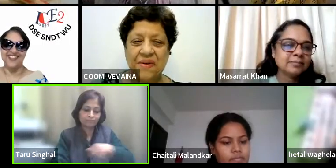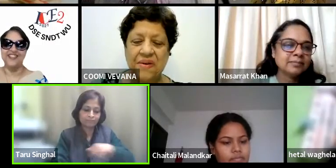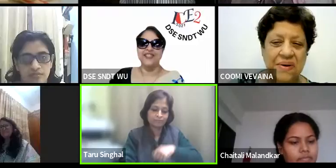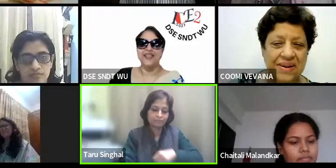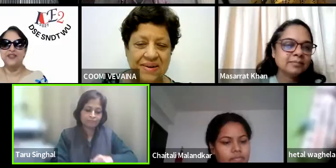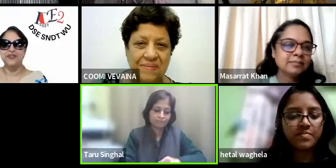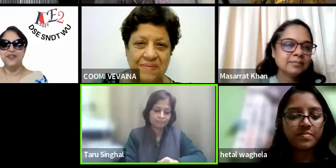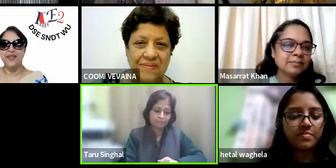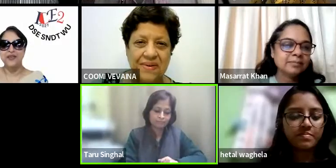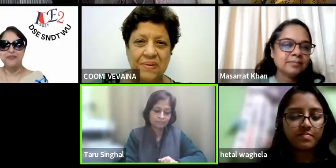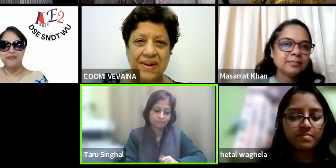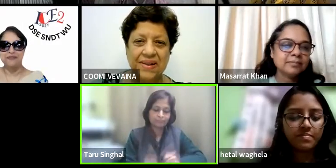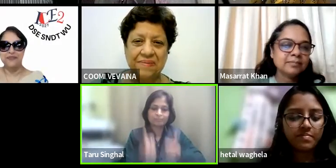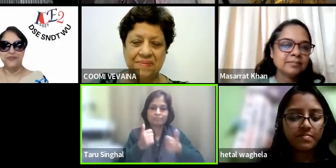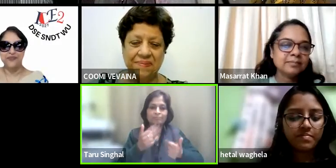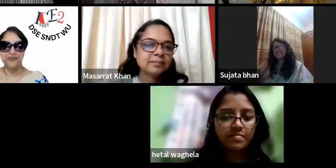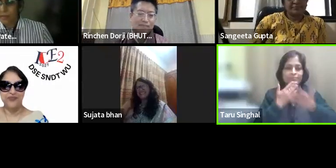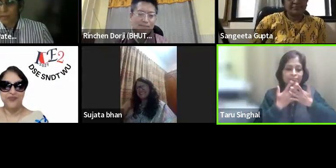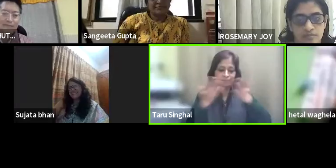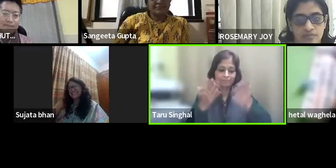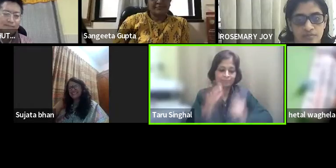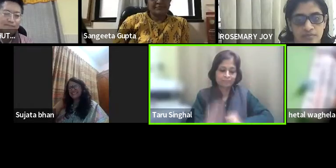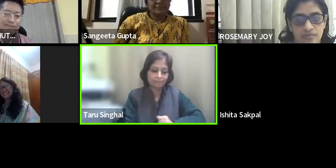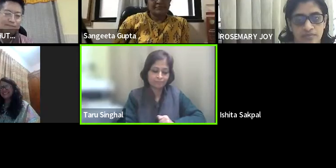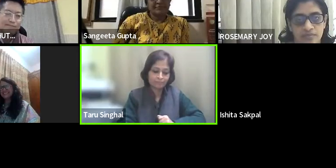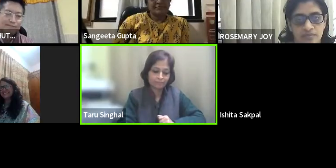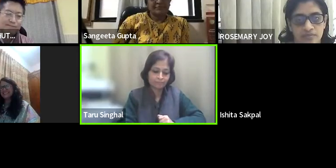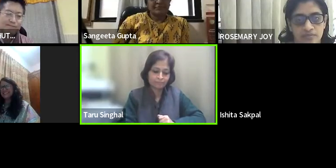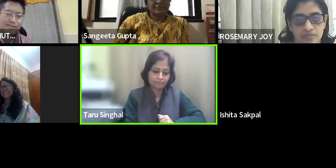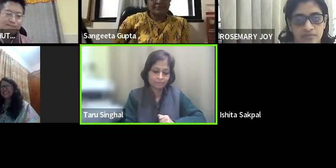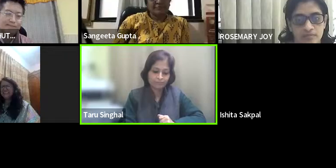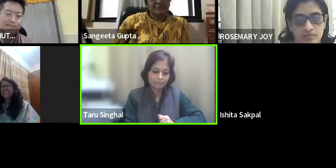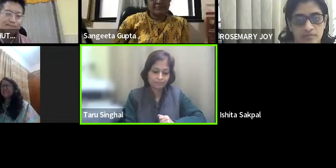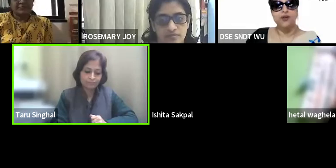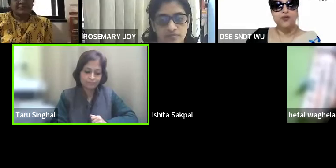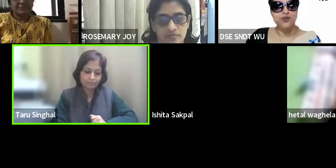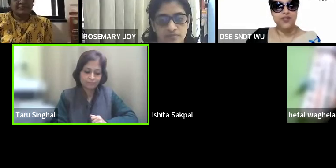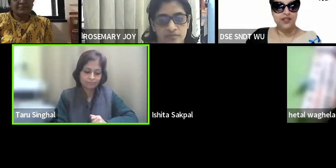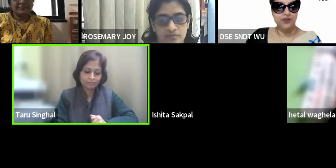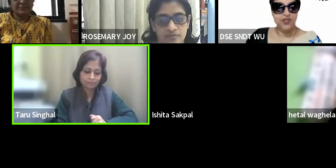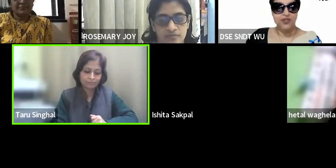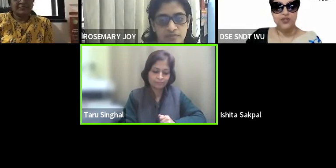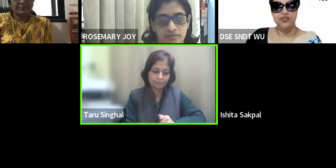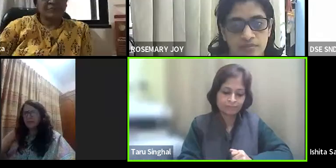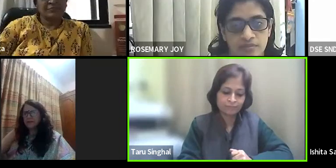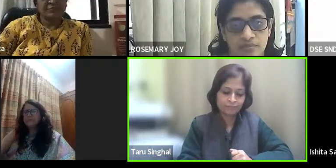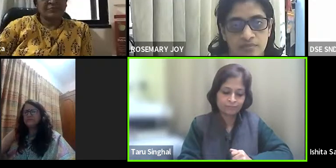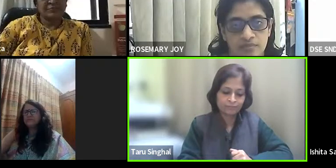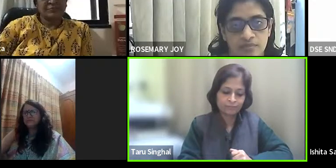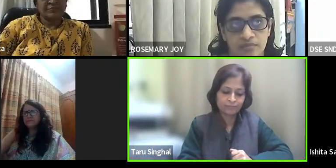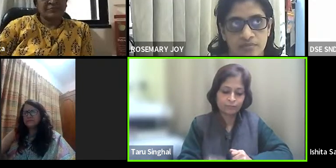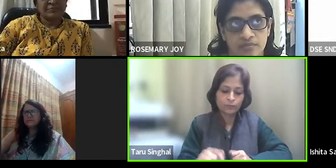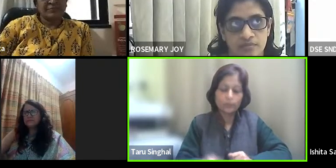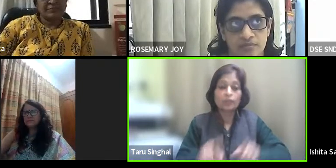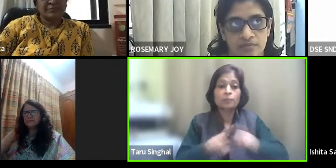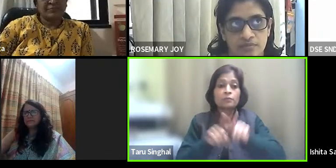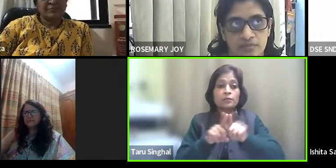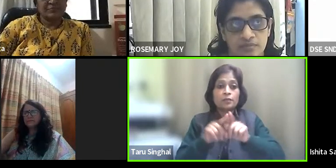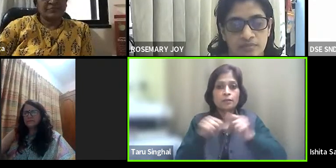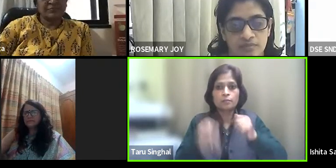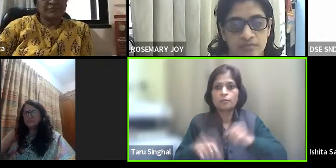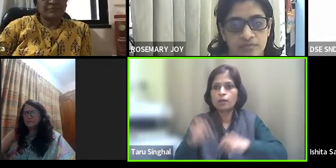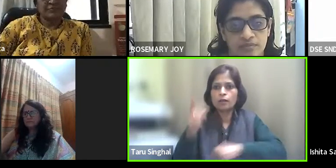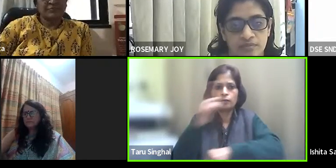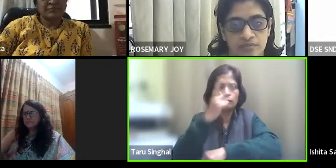much. Thank Very you good. so very Thank you, much. ma'am. Right, so we're moving closer and closer to the conclusion of day